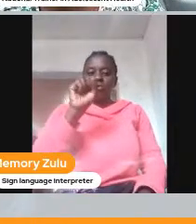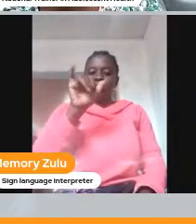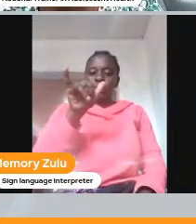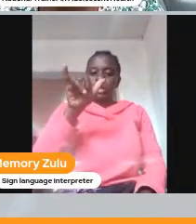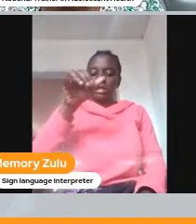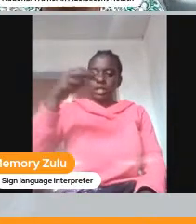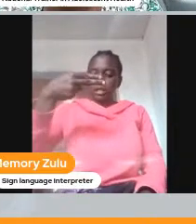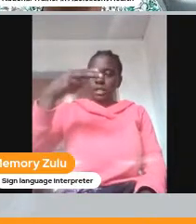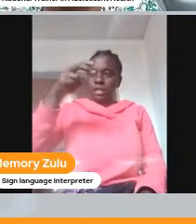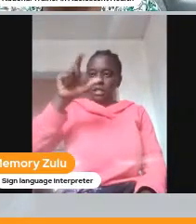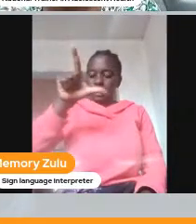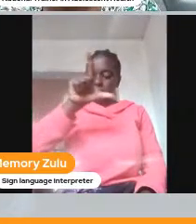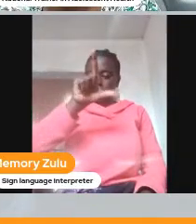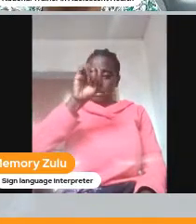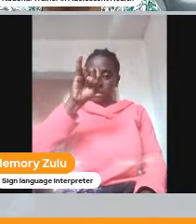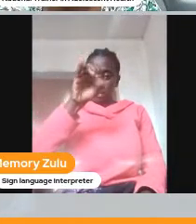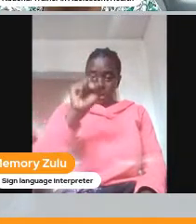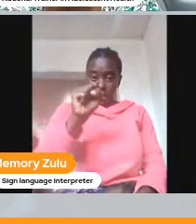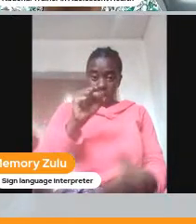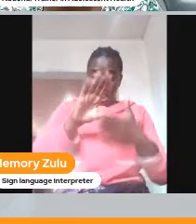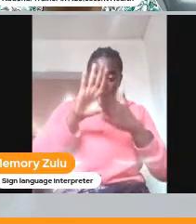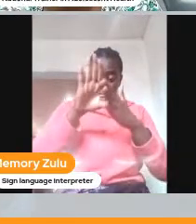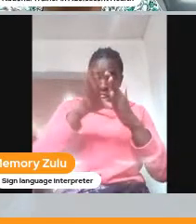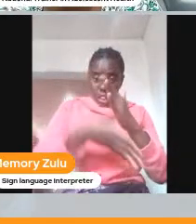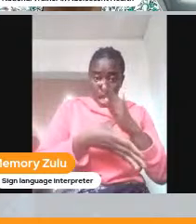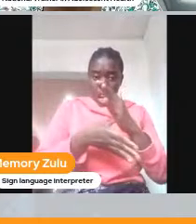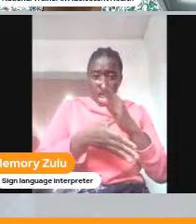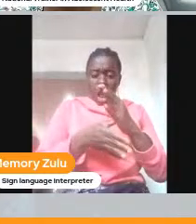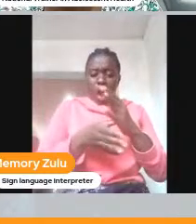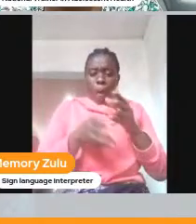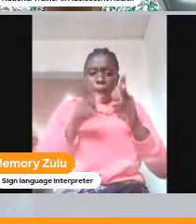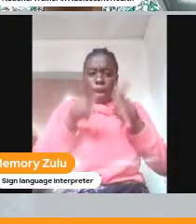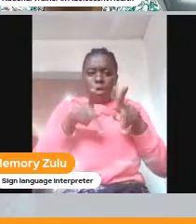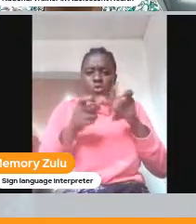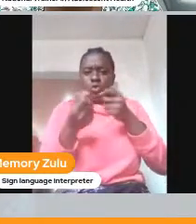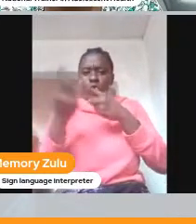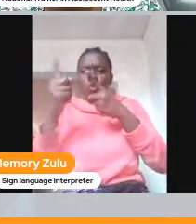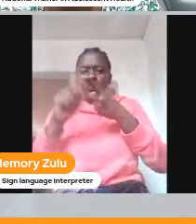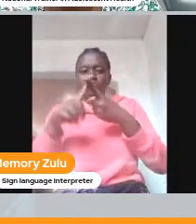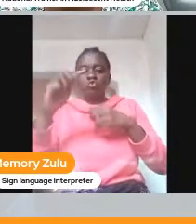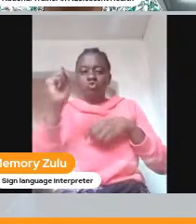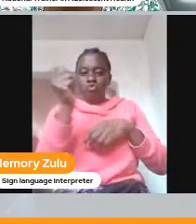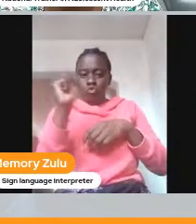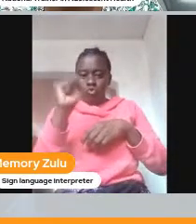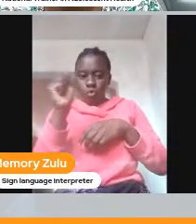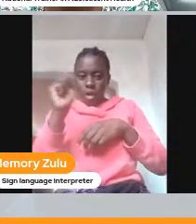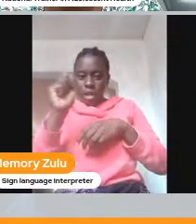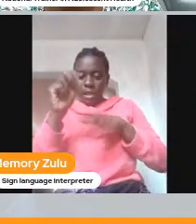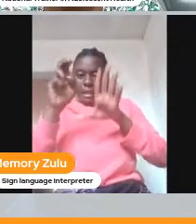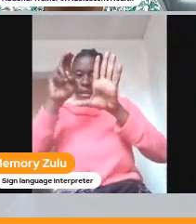So syphilis can get in someone's body even without penetration.